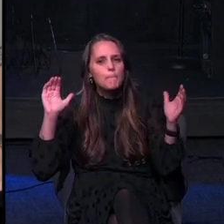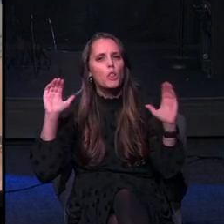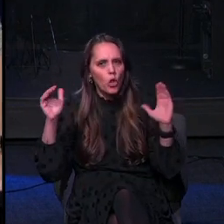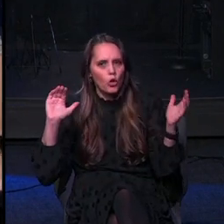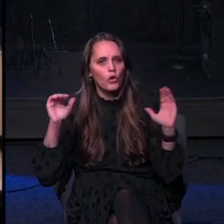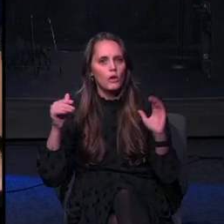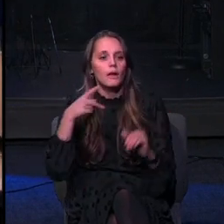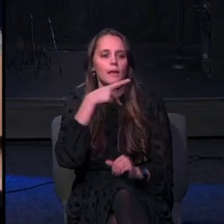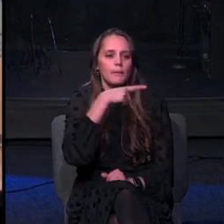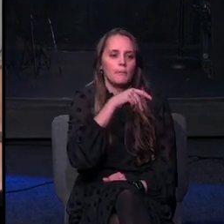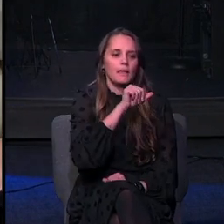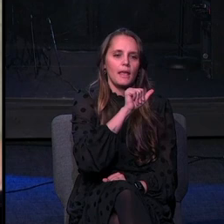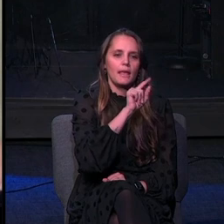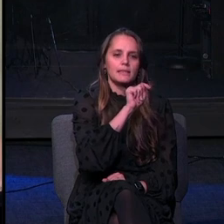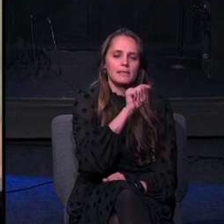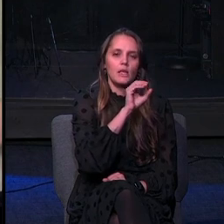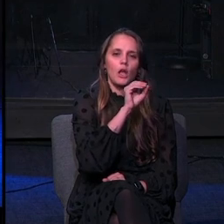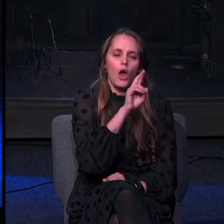P-E-T-R-O-S,